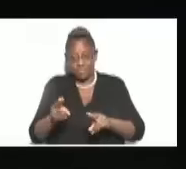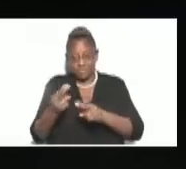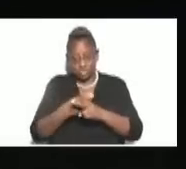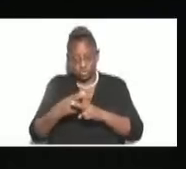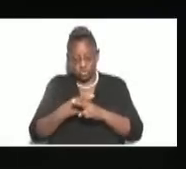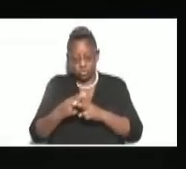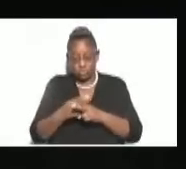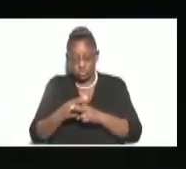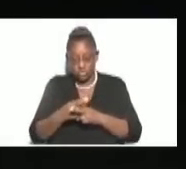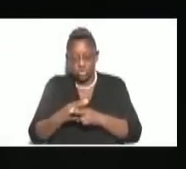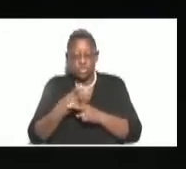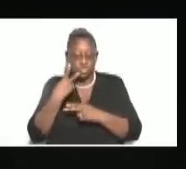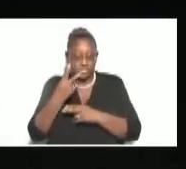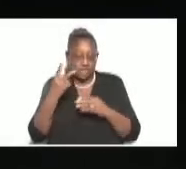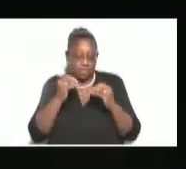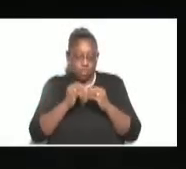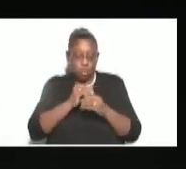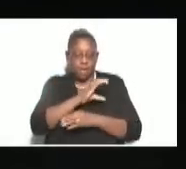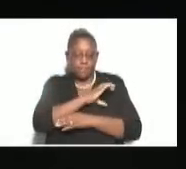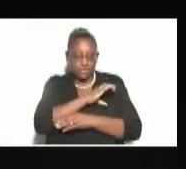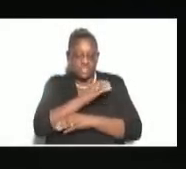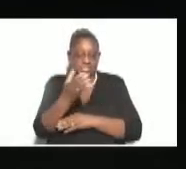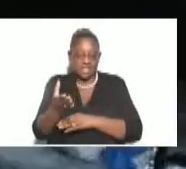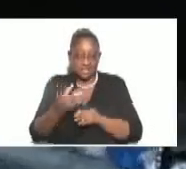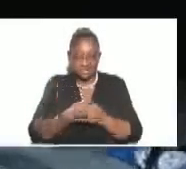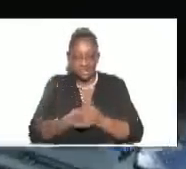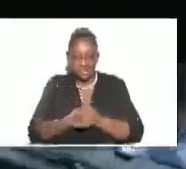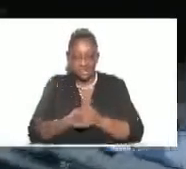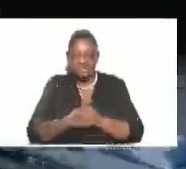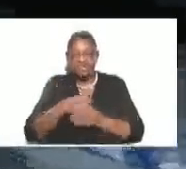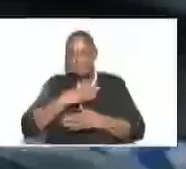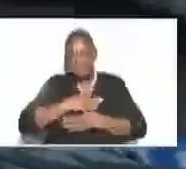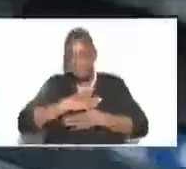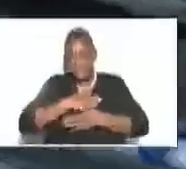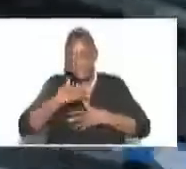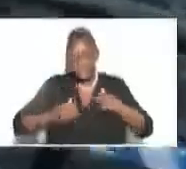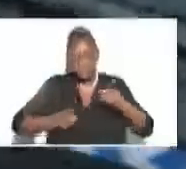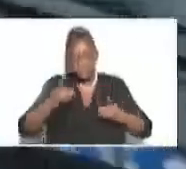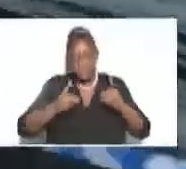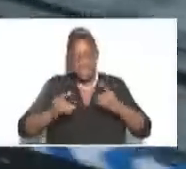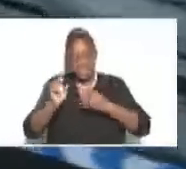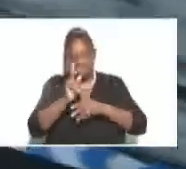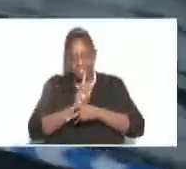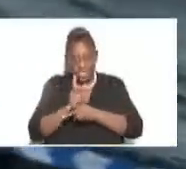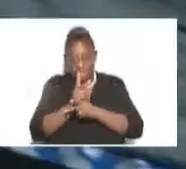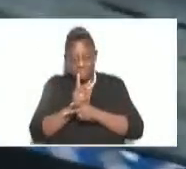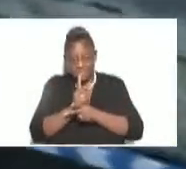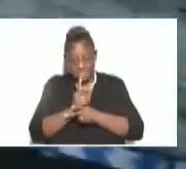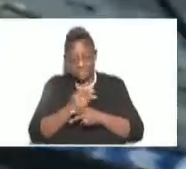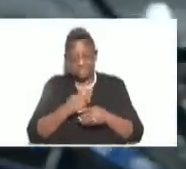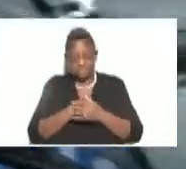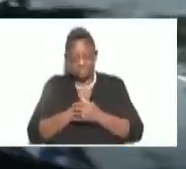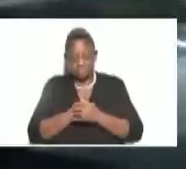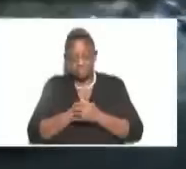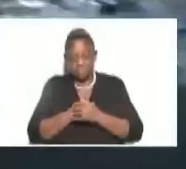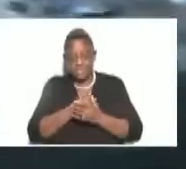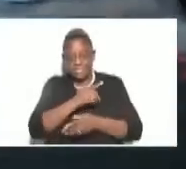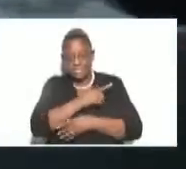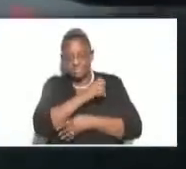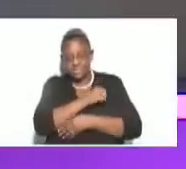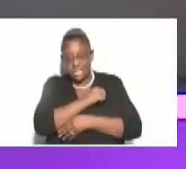more beefed-up patrols. Residents being asked to drive with due care and caution. Desmond Saunders, The Bahamas